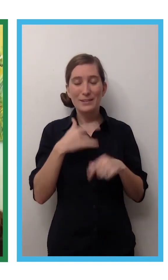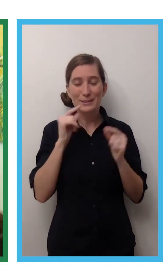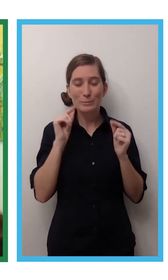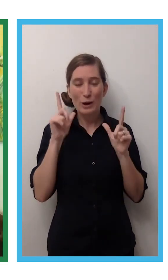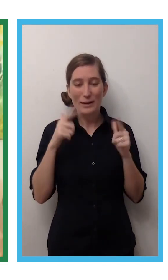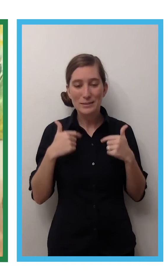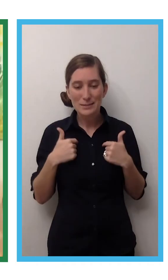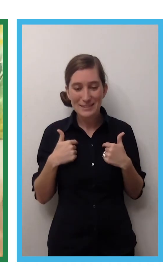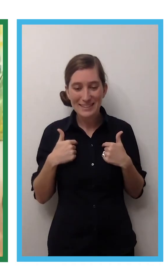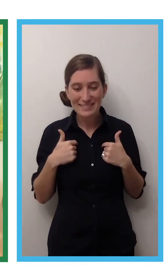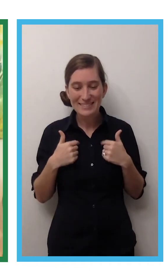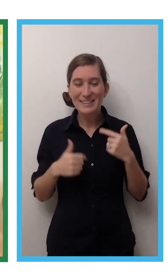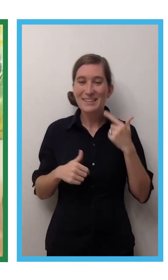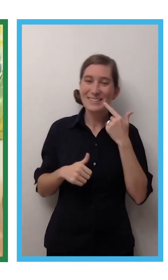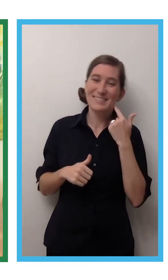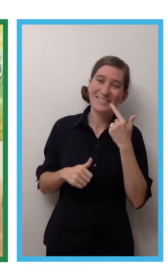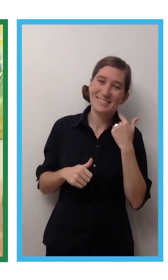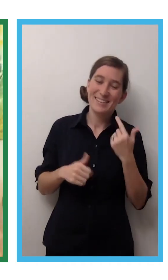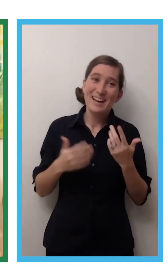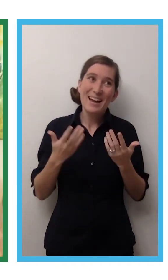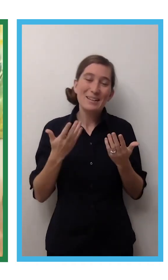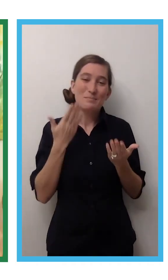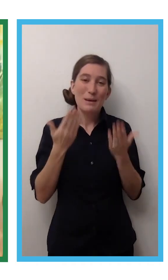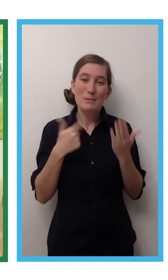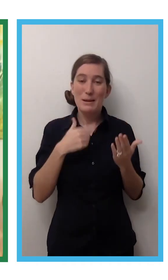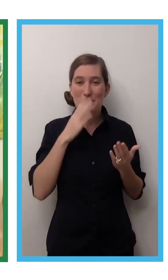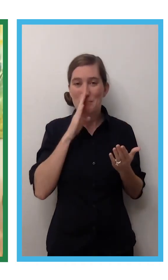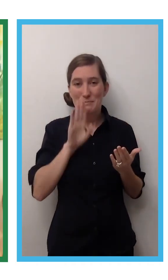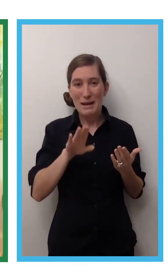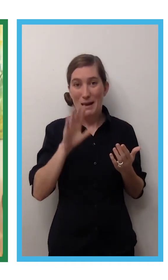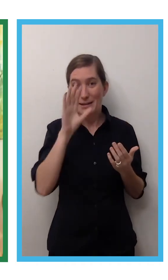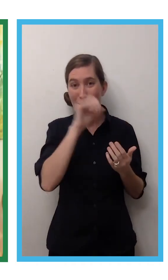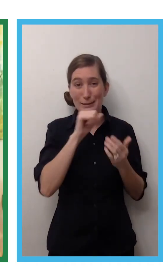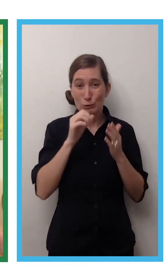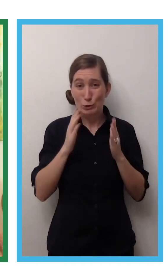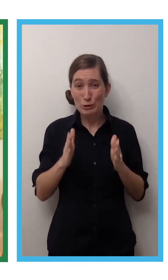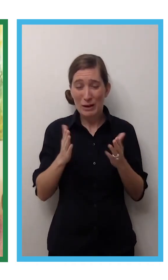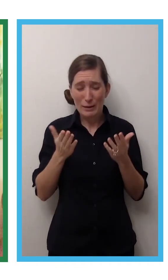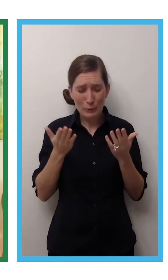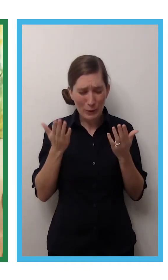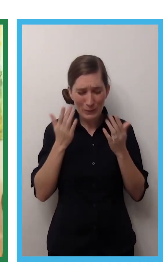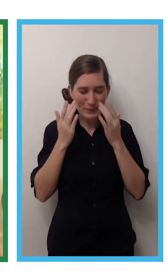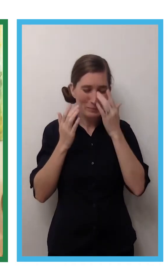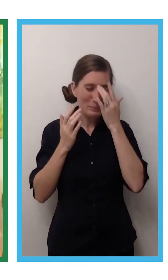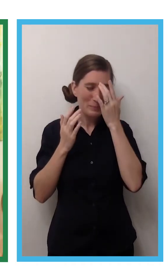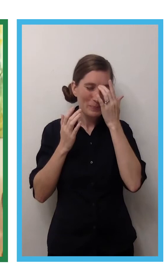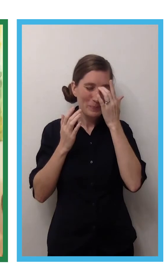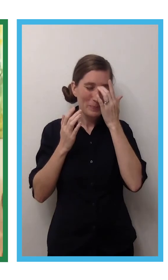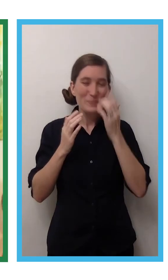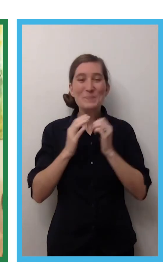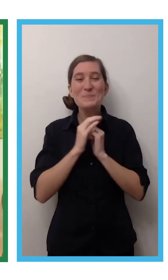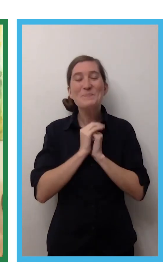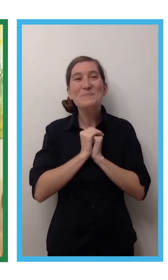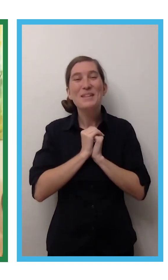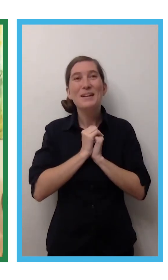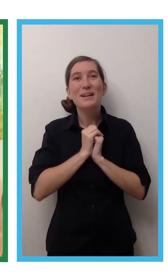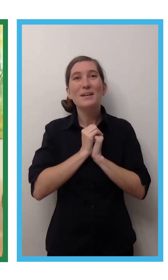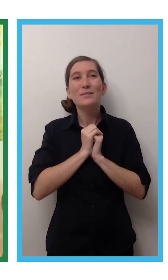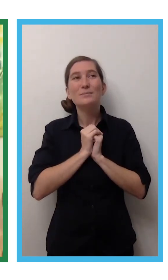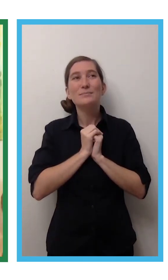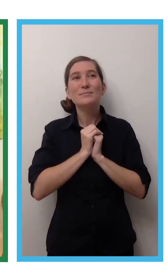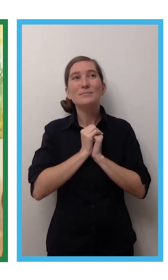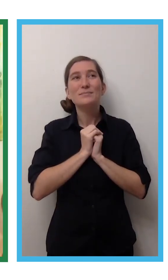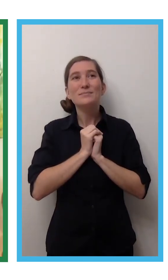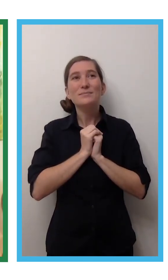the situation is. But there's rarely, you know, a good cross section of